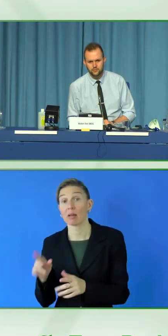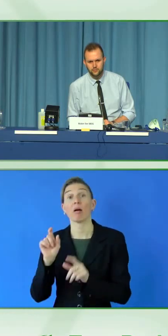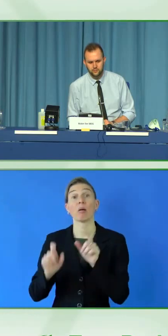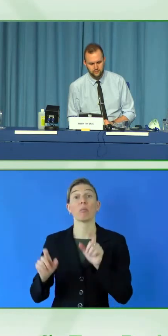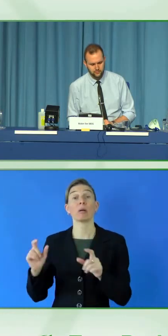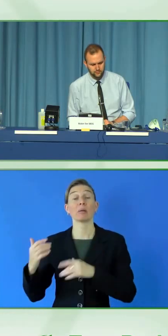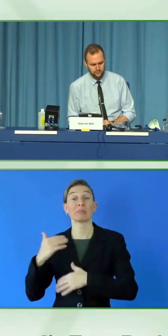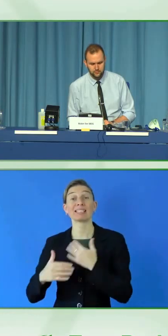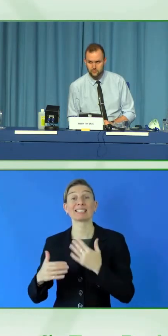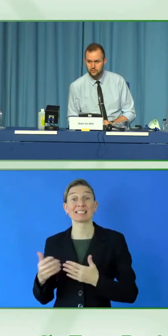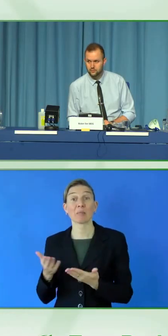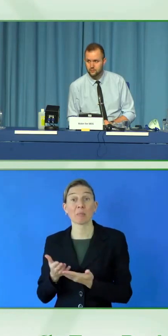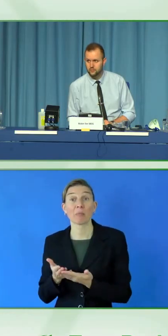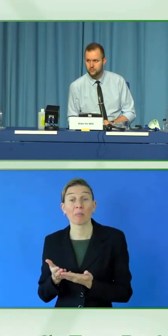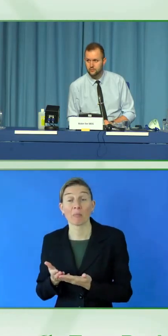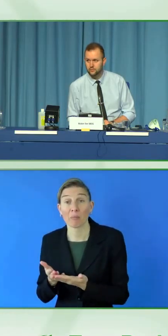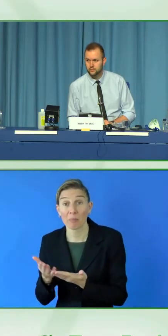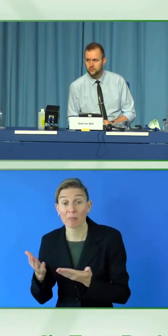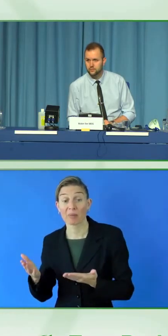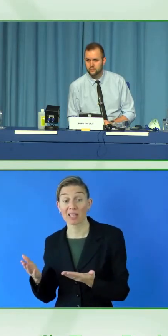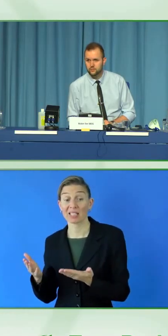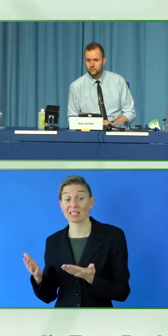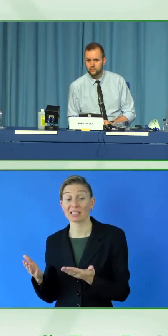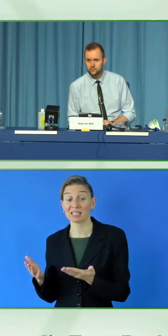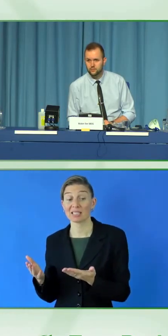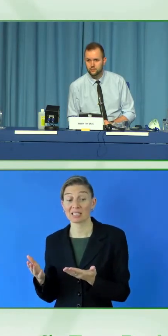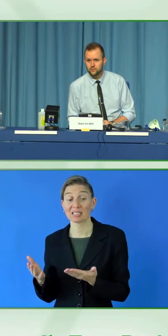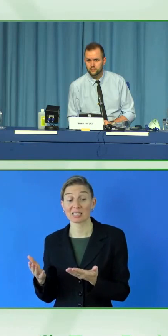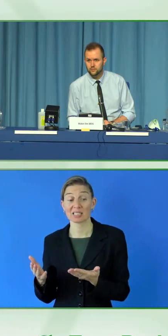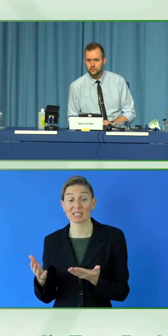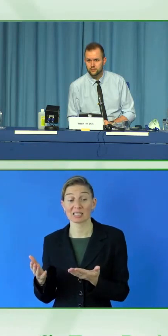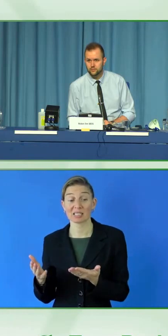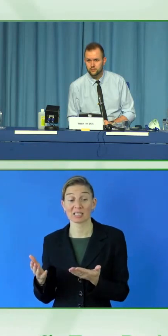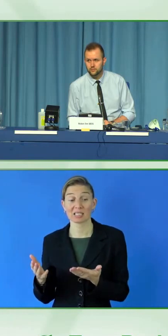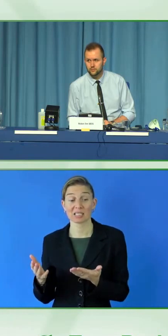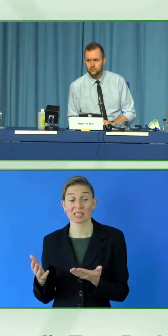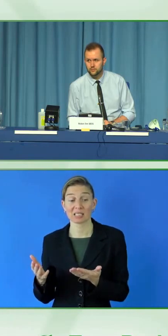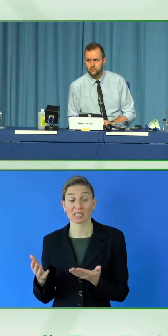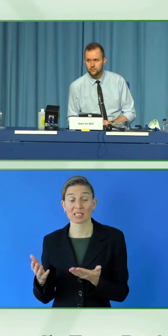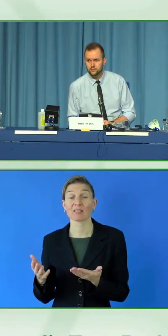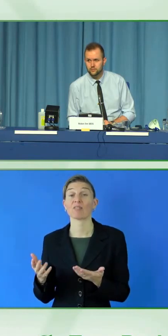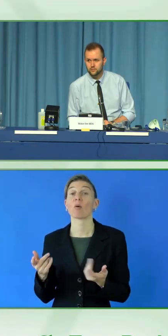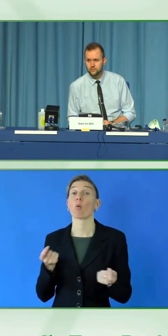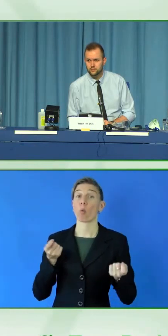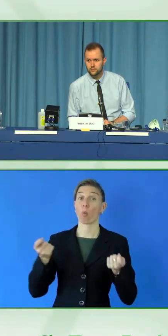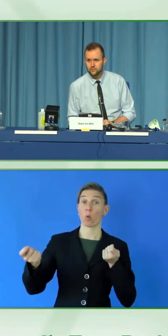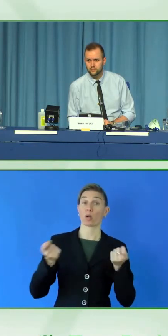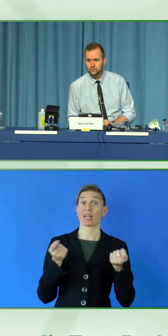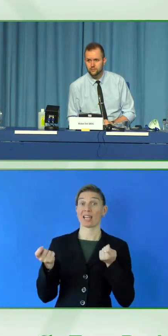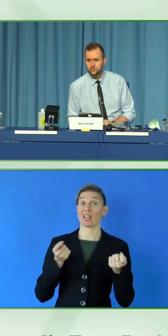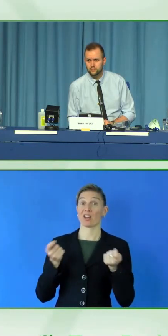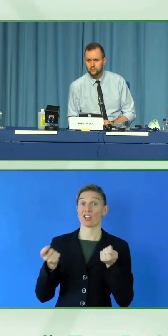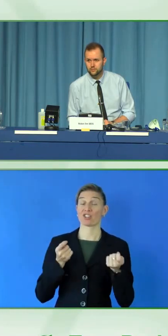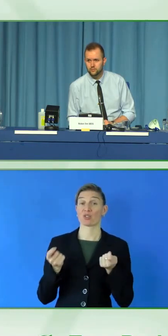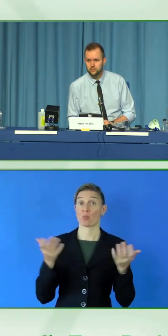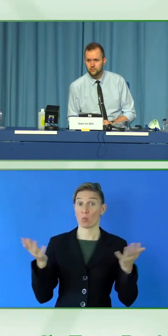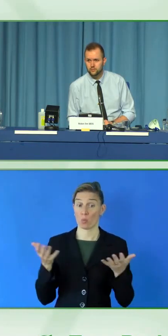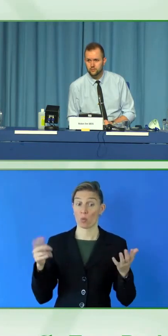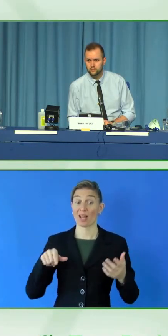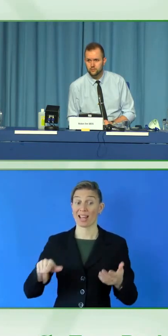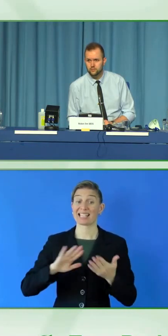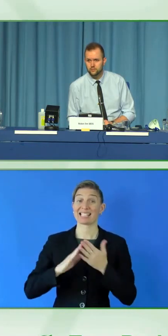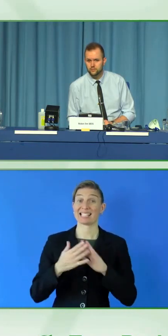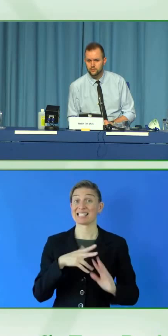place for coordination of all projects in the city of Zagreb. It is in